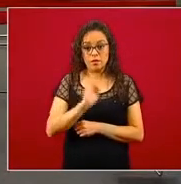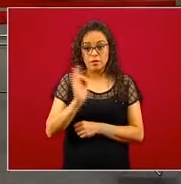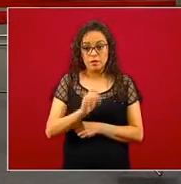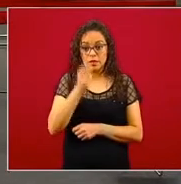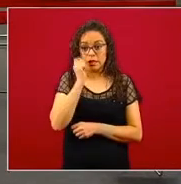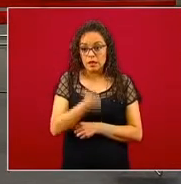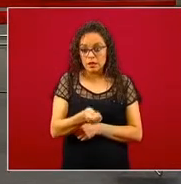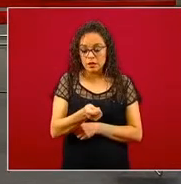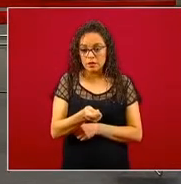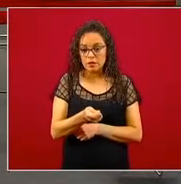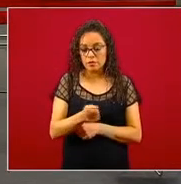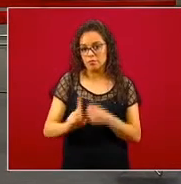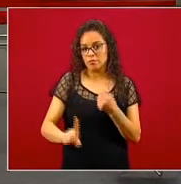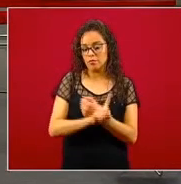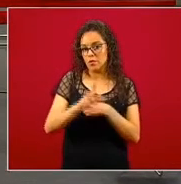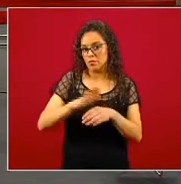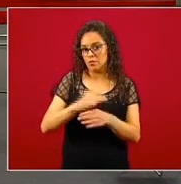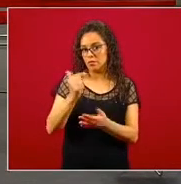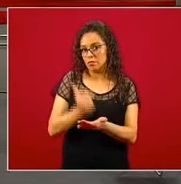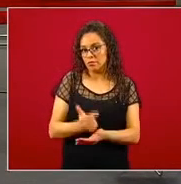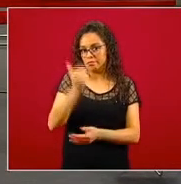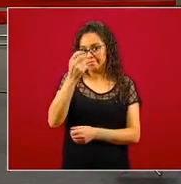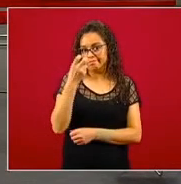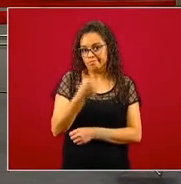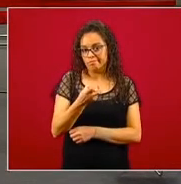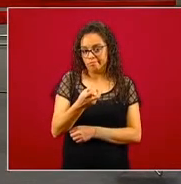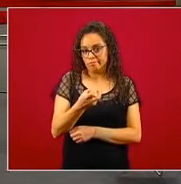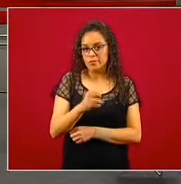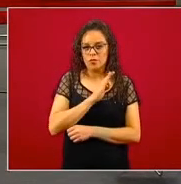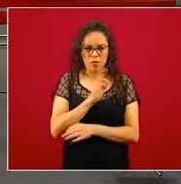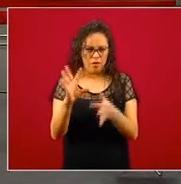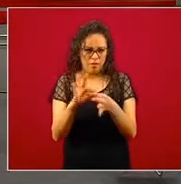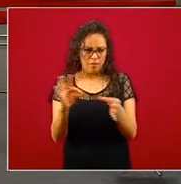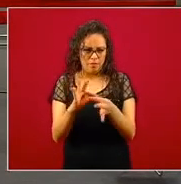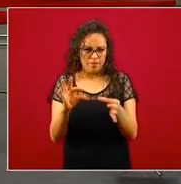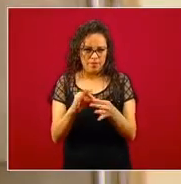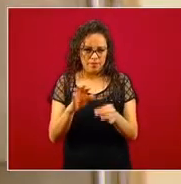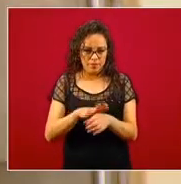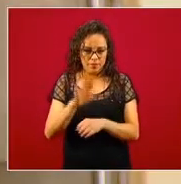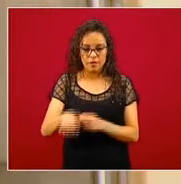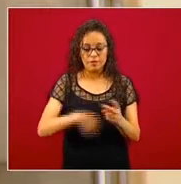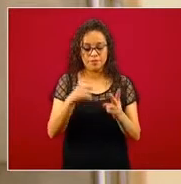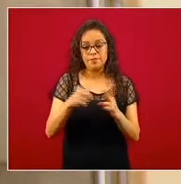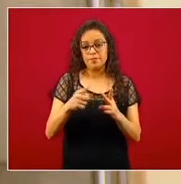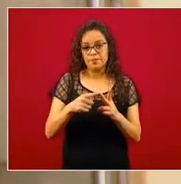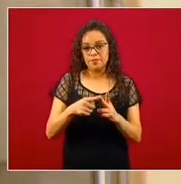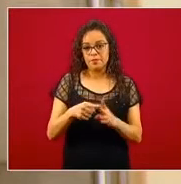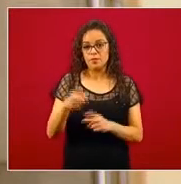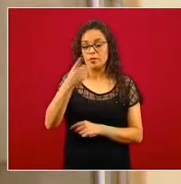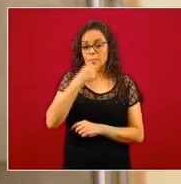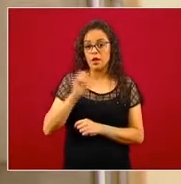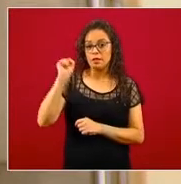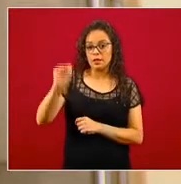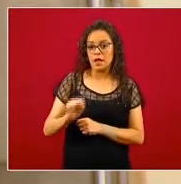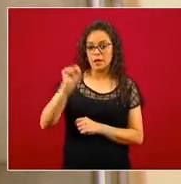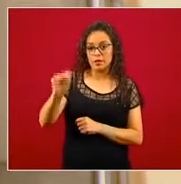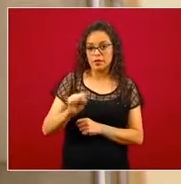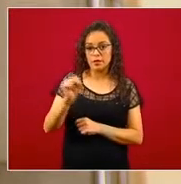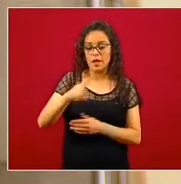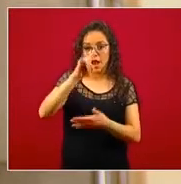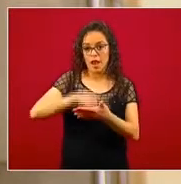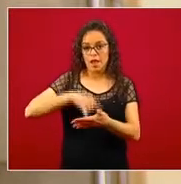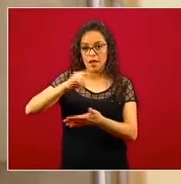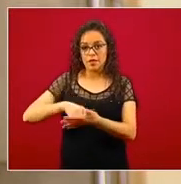data. In the case of Chilpancingo, it's important, and Acapulco, because the major